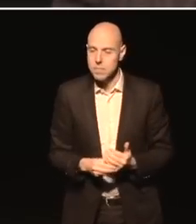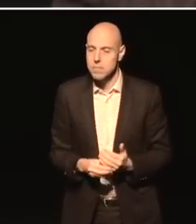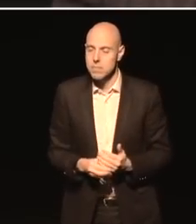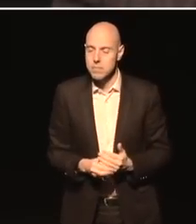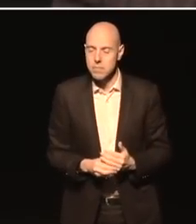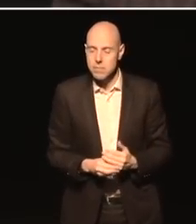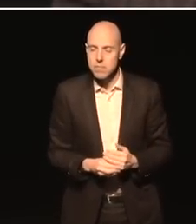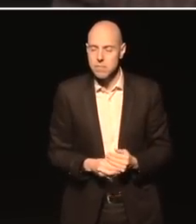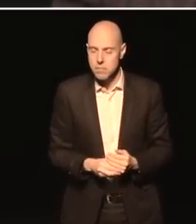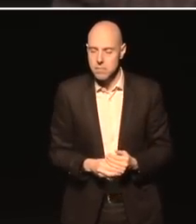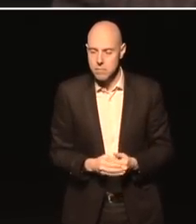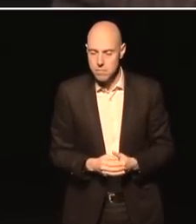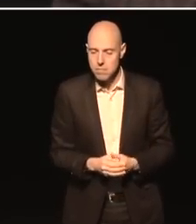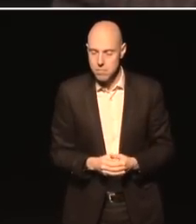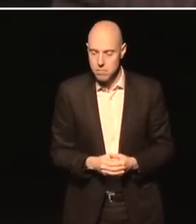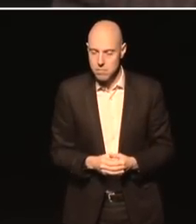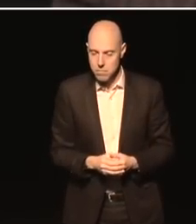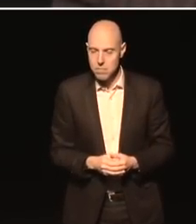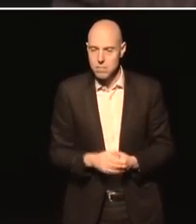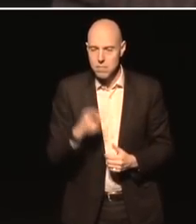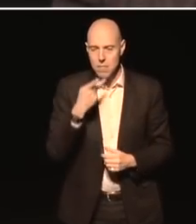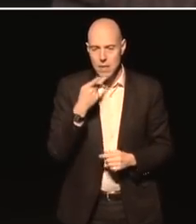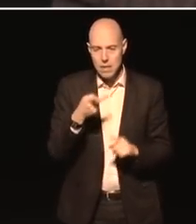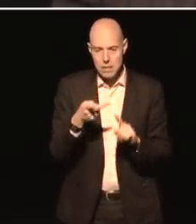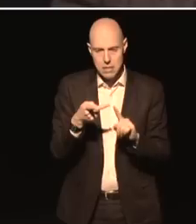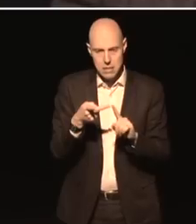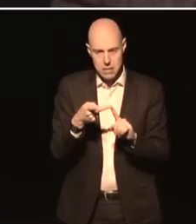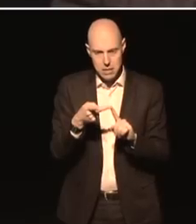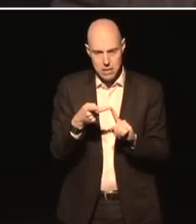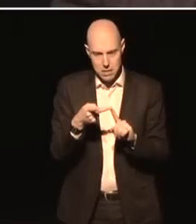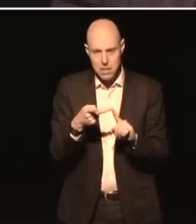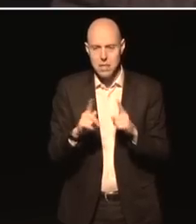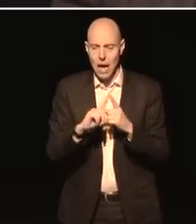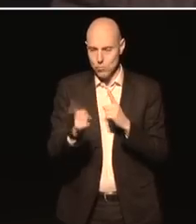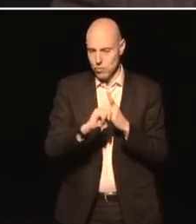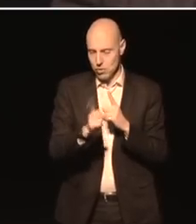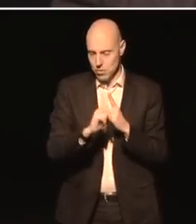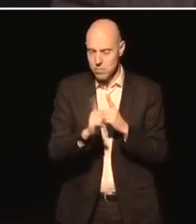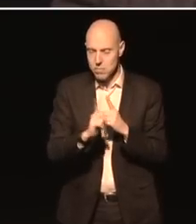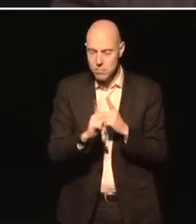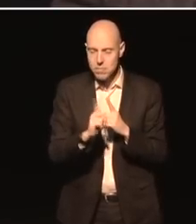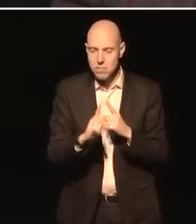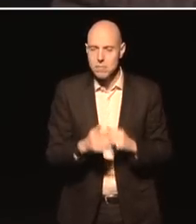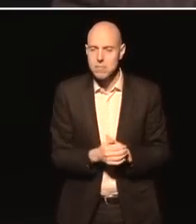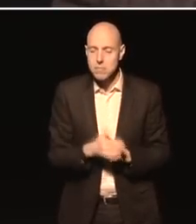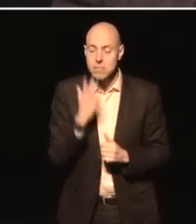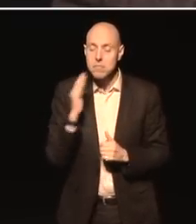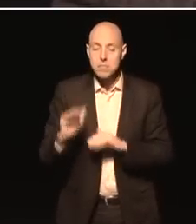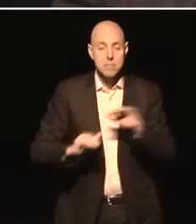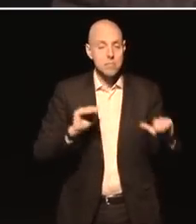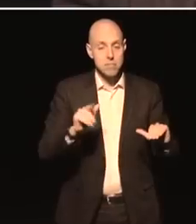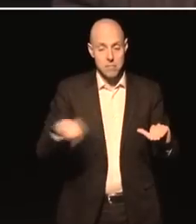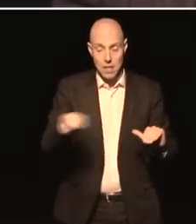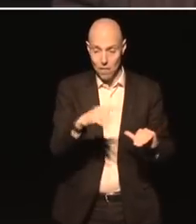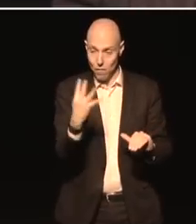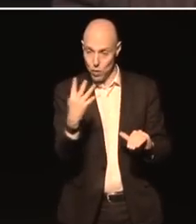Another part of our work is outreach. And we reach about 48,000 people a year,